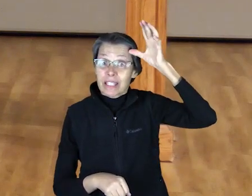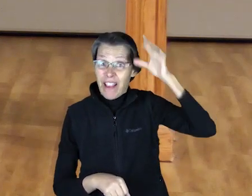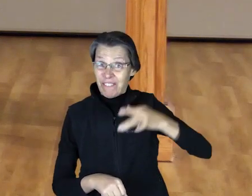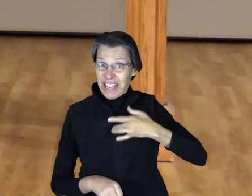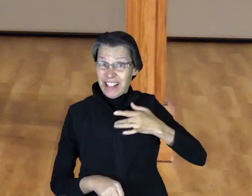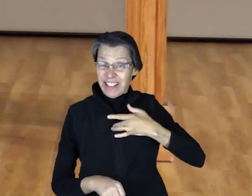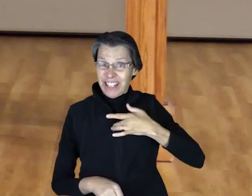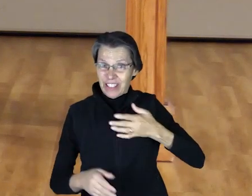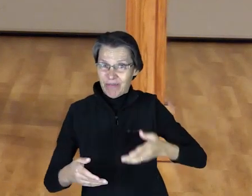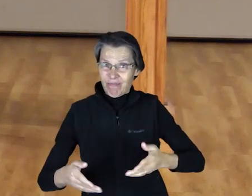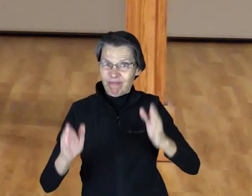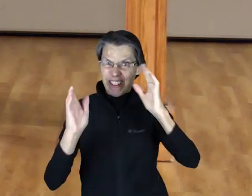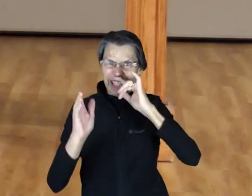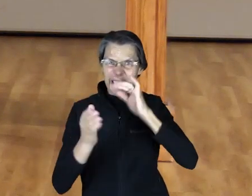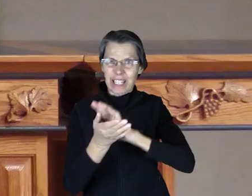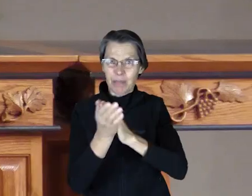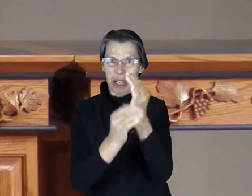letting go.